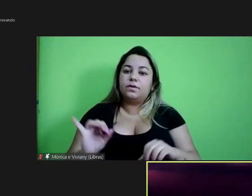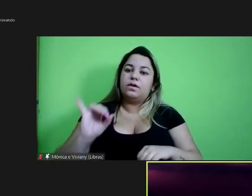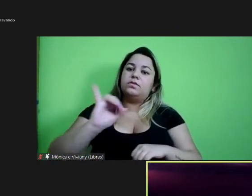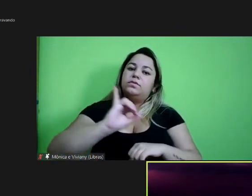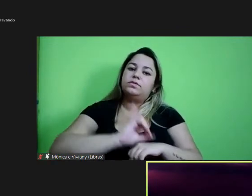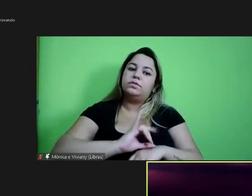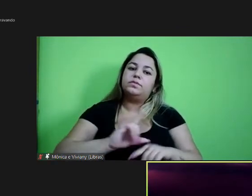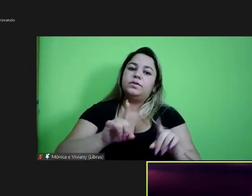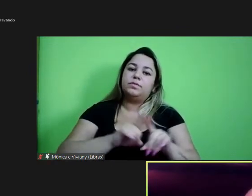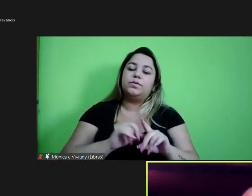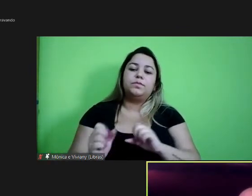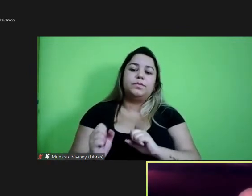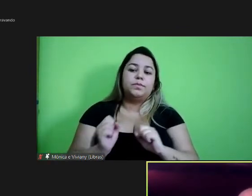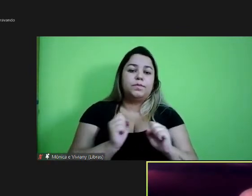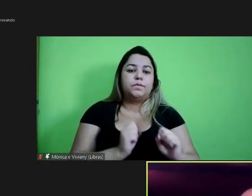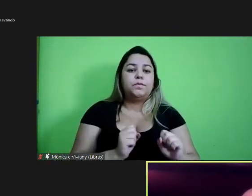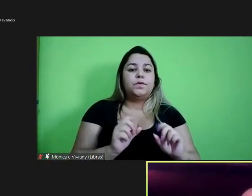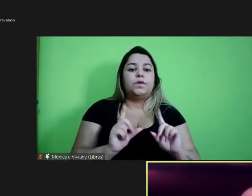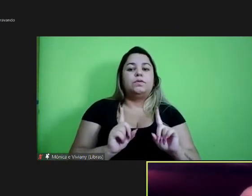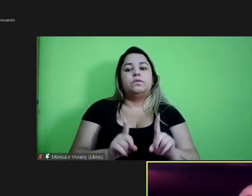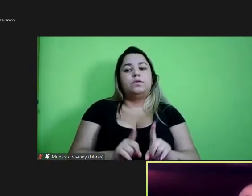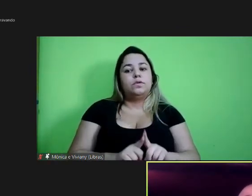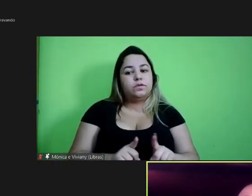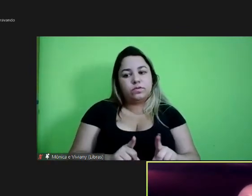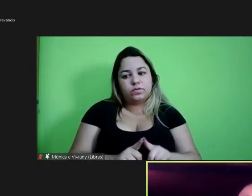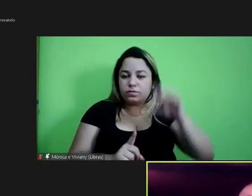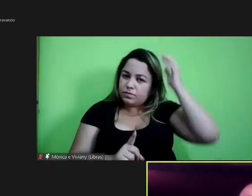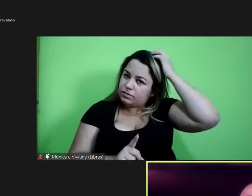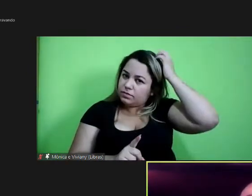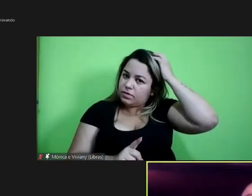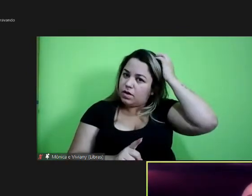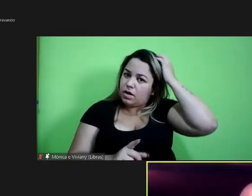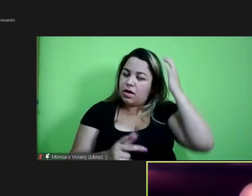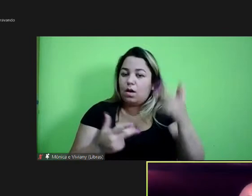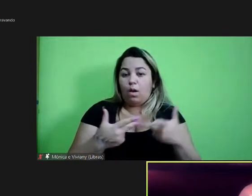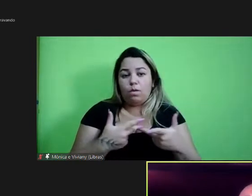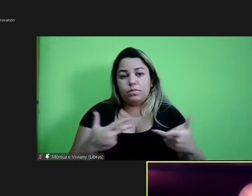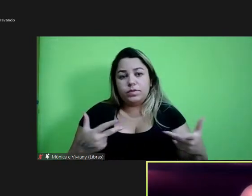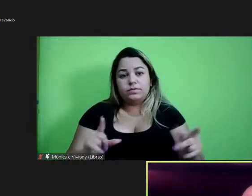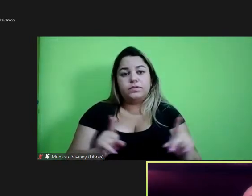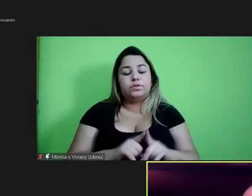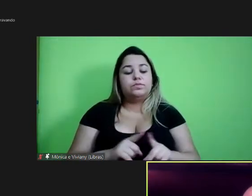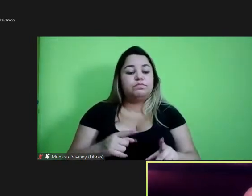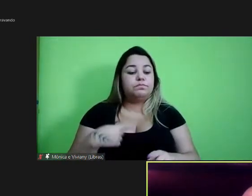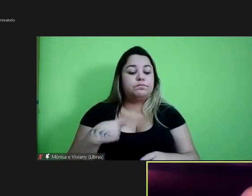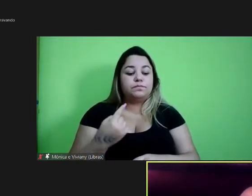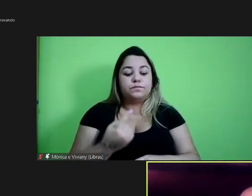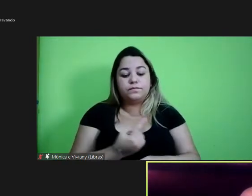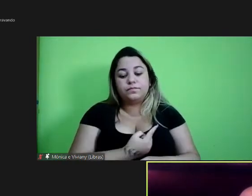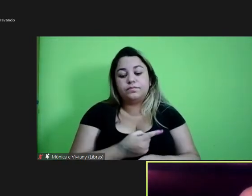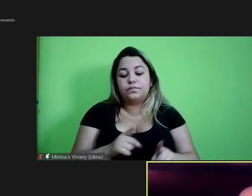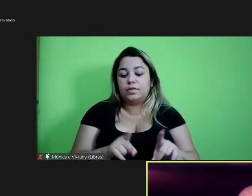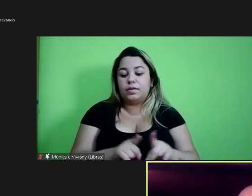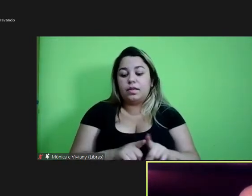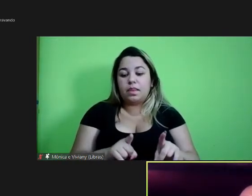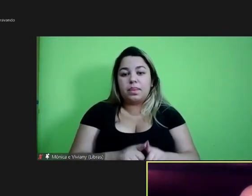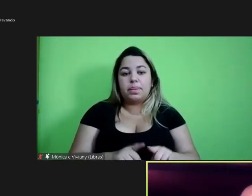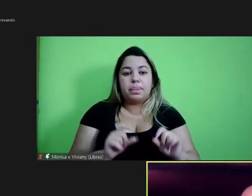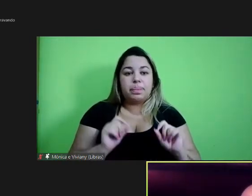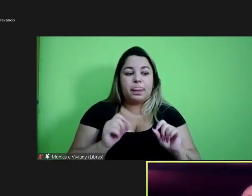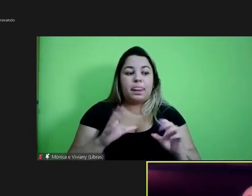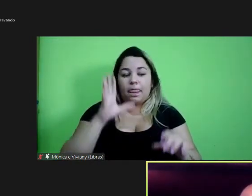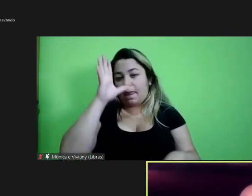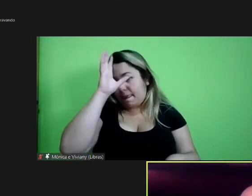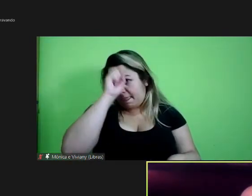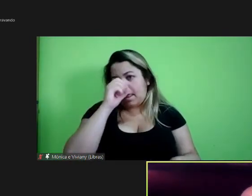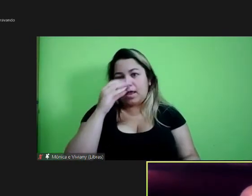it from that point. Sometimes we address issues, and we have learned from experience